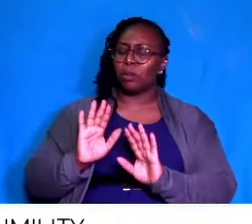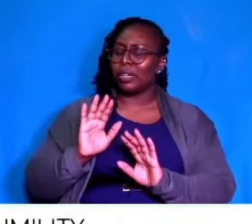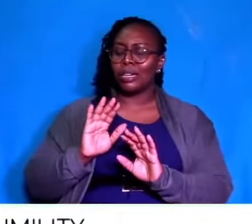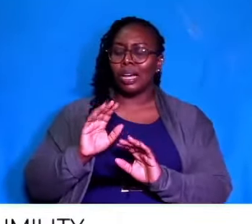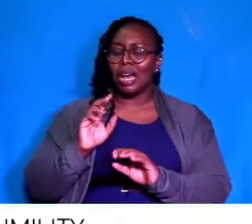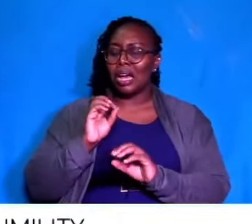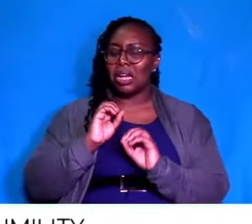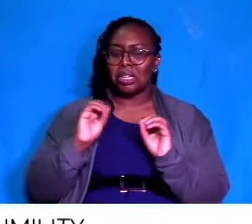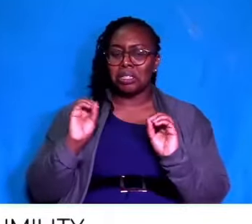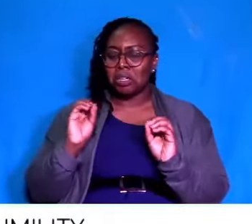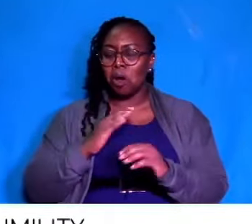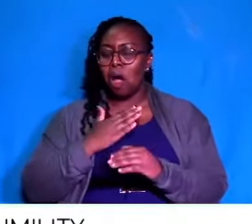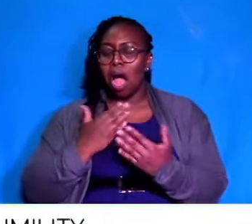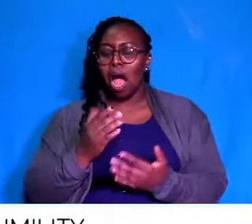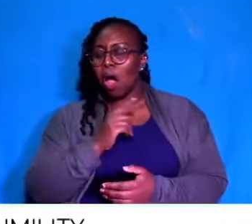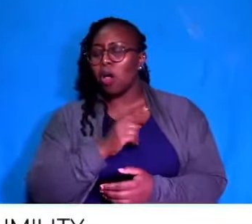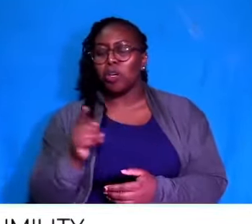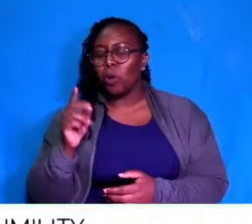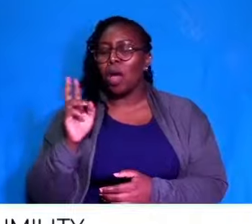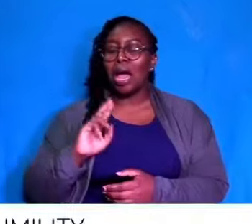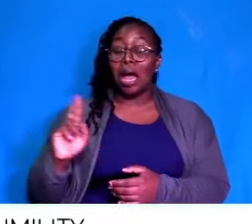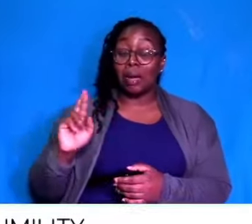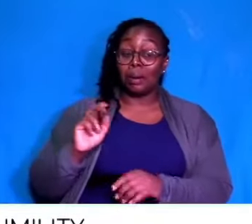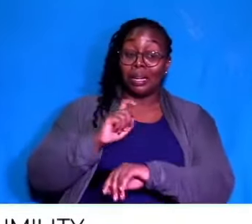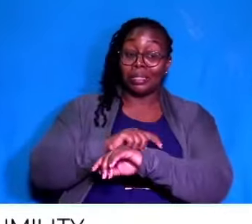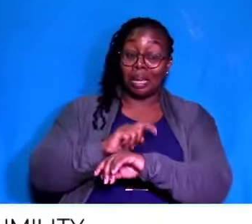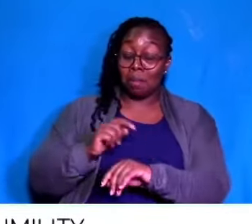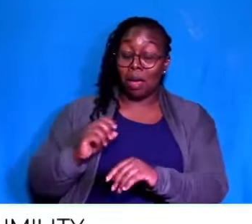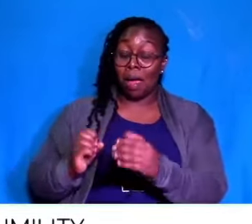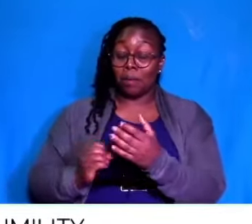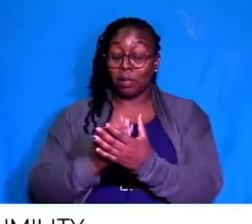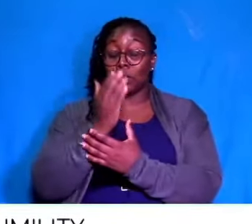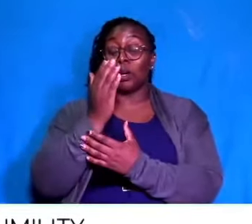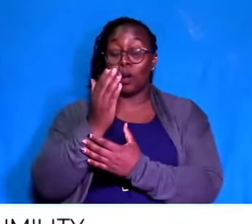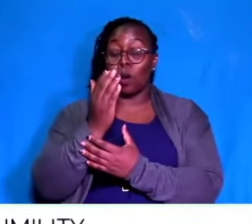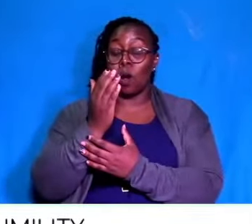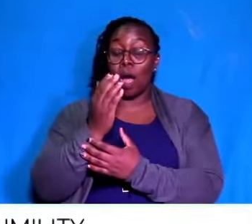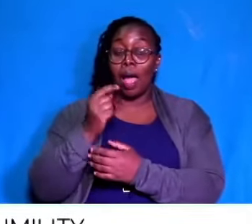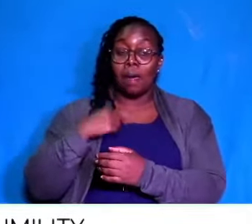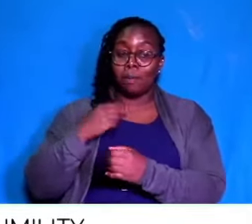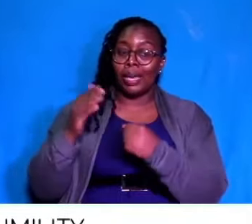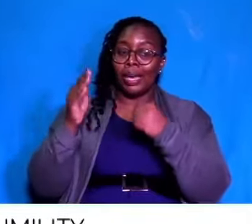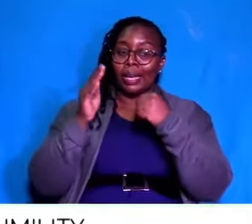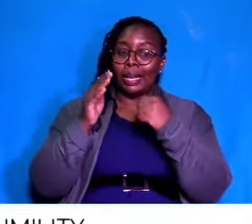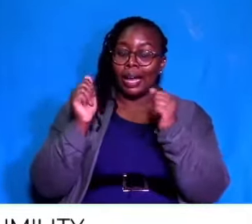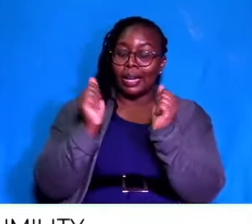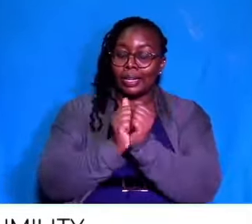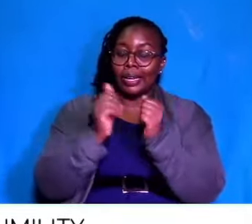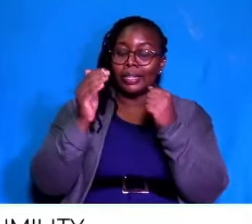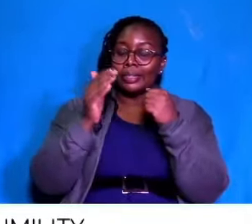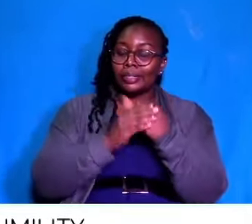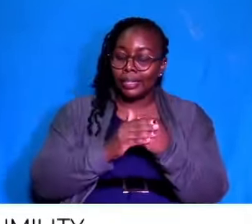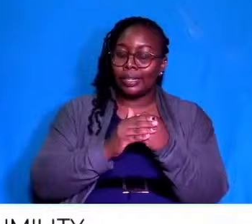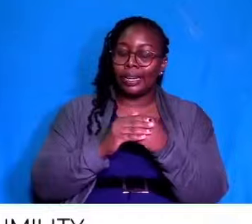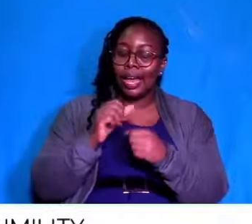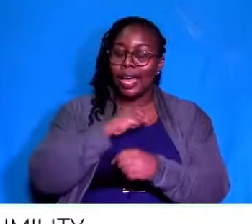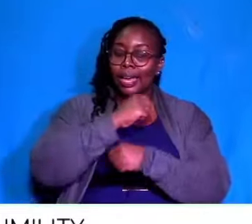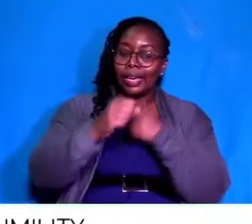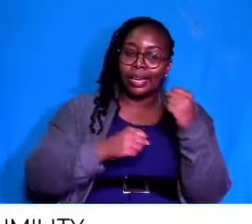I'm 19, everyone has a boyfriend, no one has ever talked to me because they probably think I am, I don't know, someone's baby sister. Now the worst